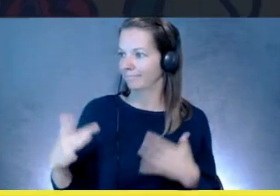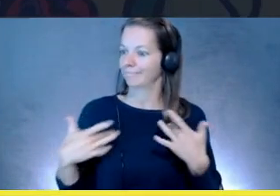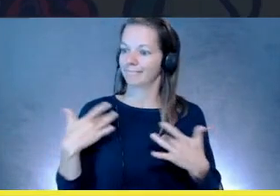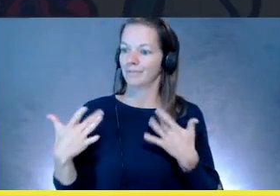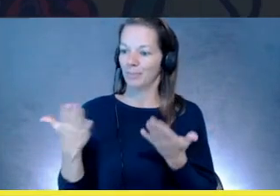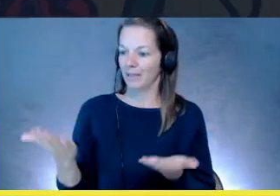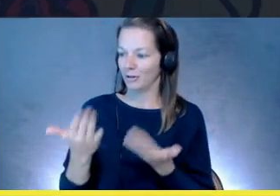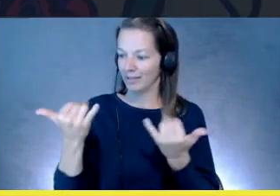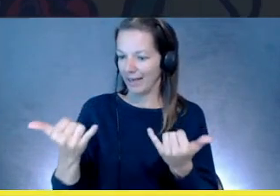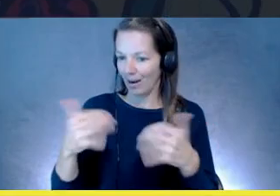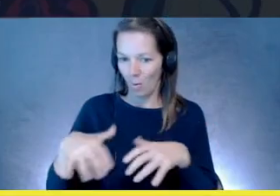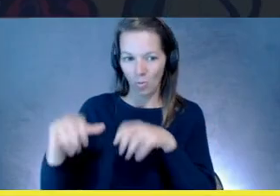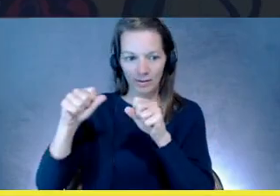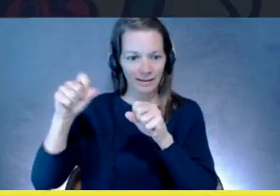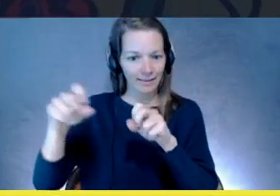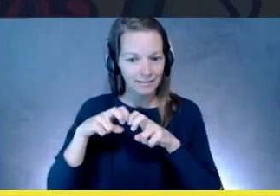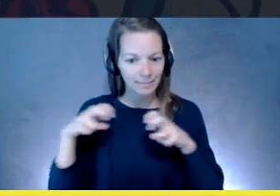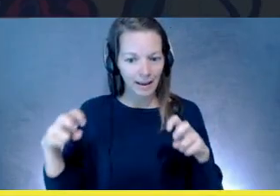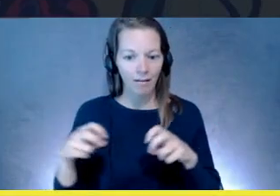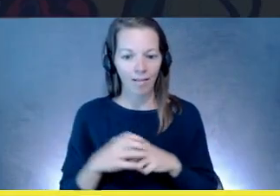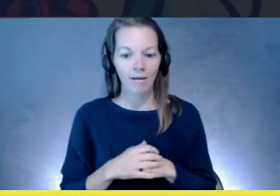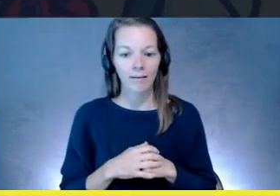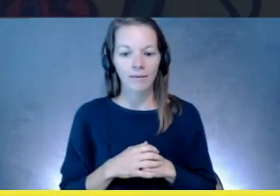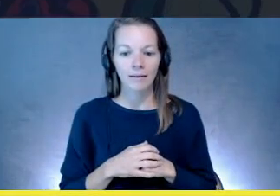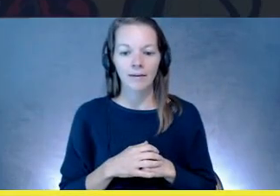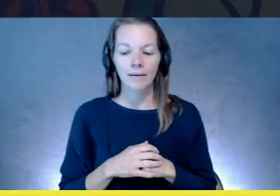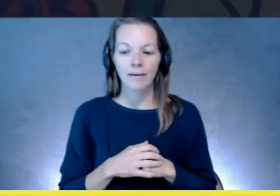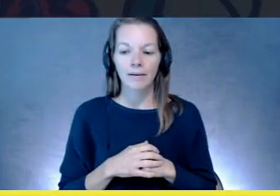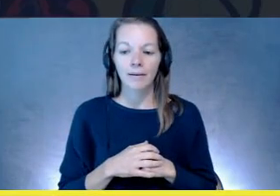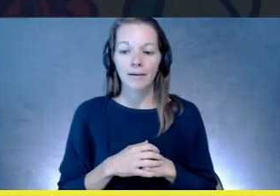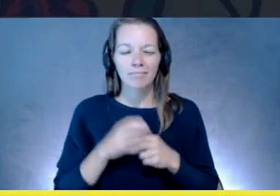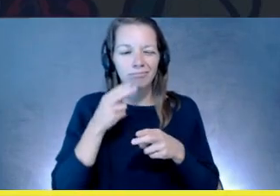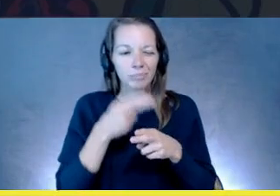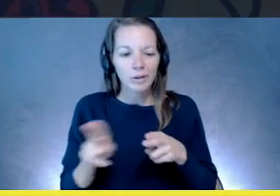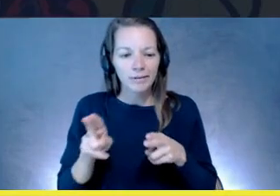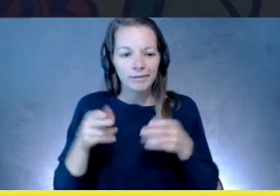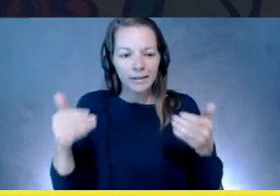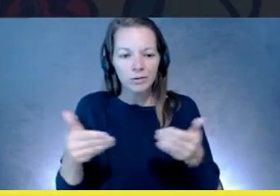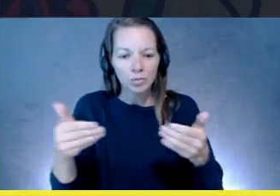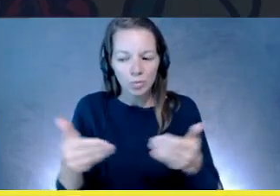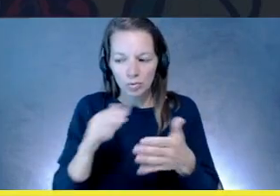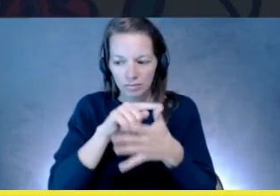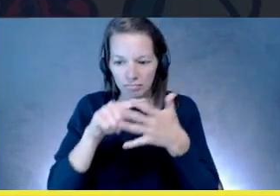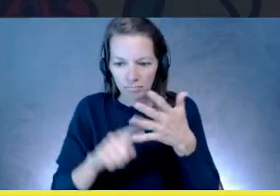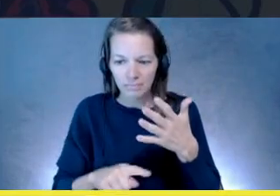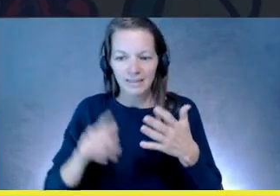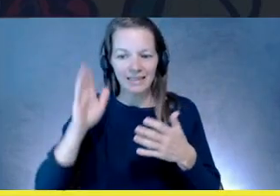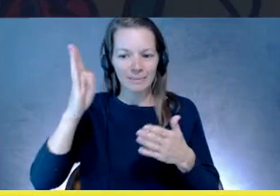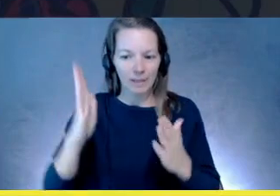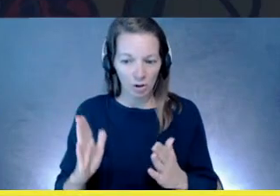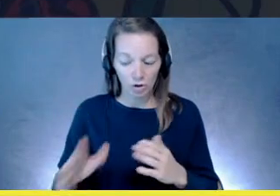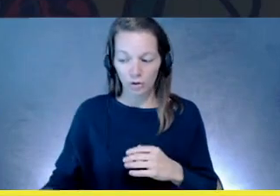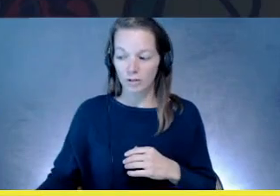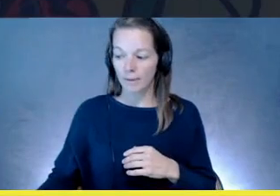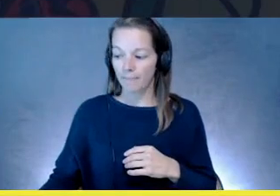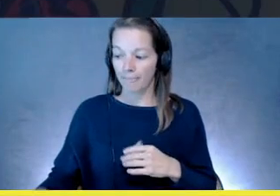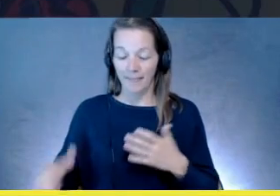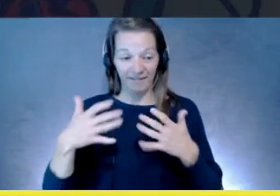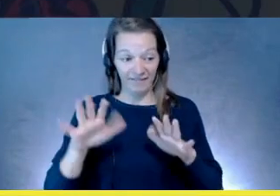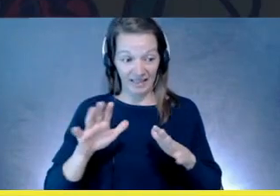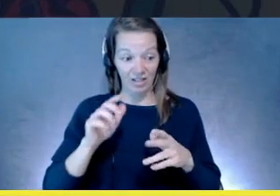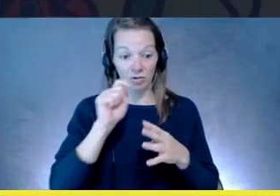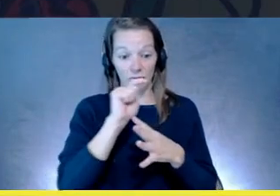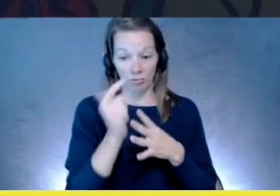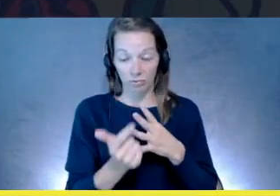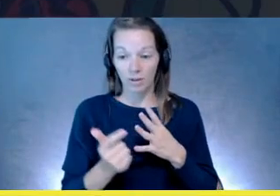today hosting this panel. I'll briefly introduce all of the speakers at the top, and then after finishing their talk, the next panelist will